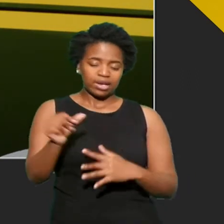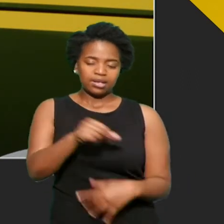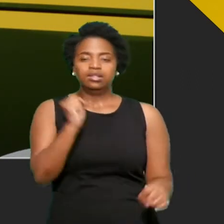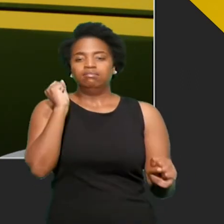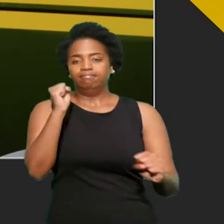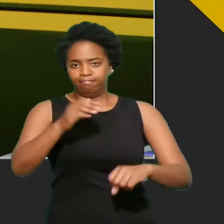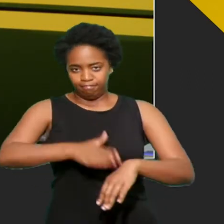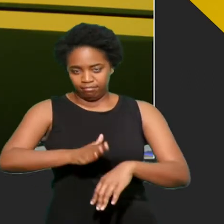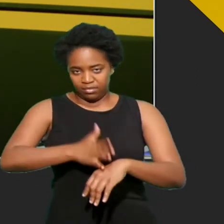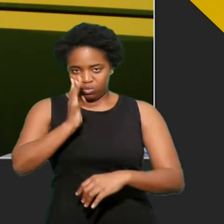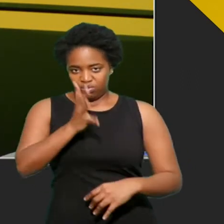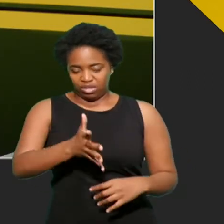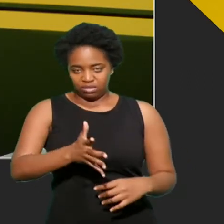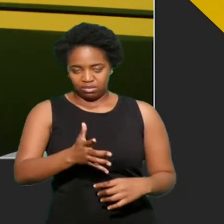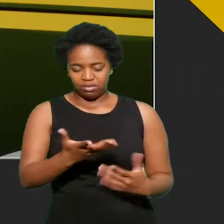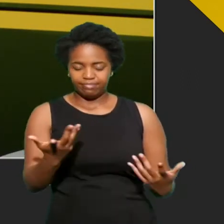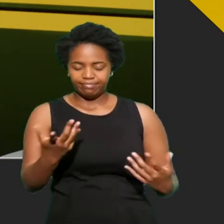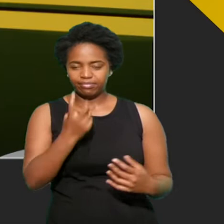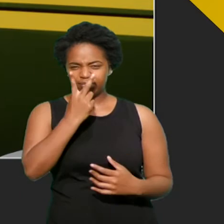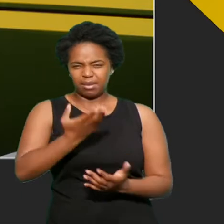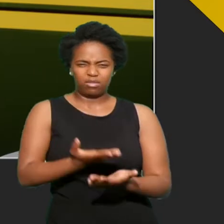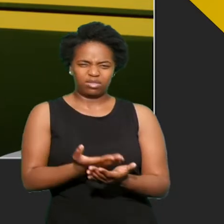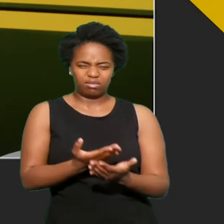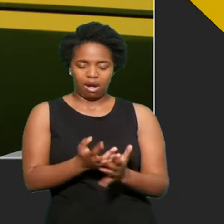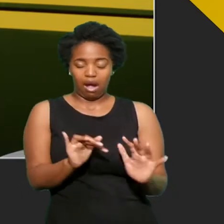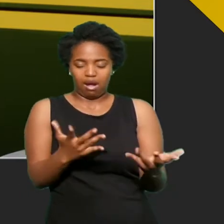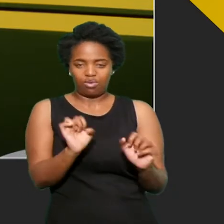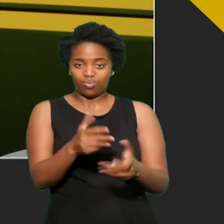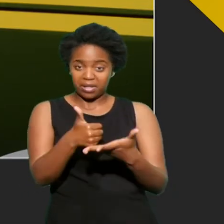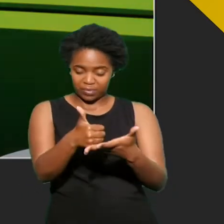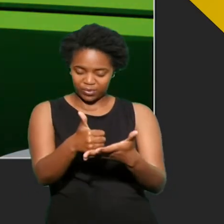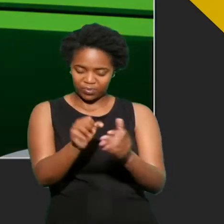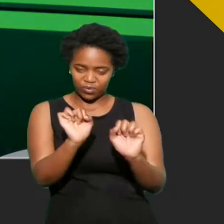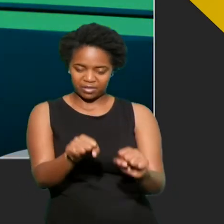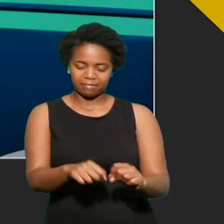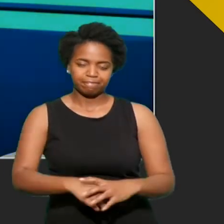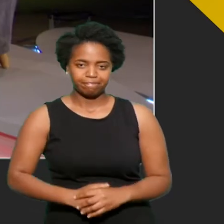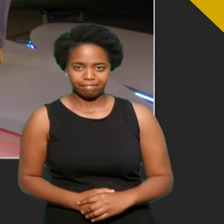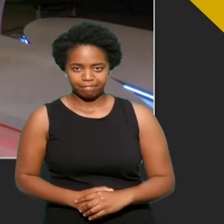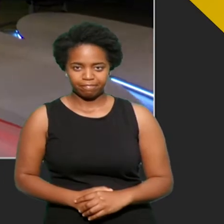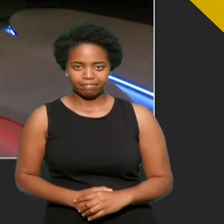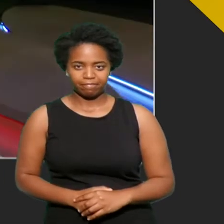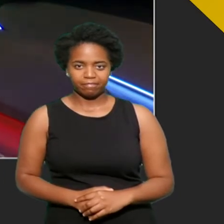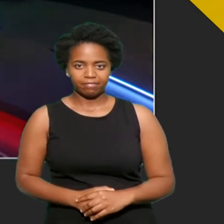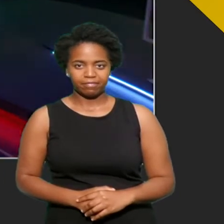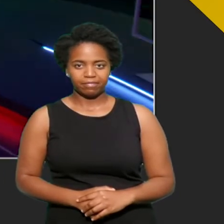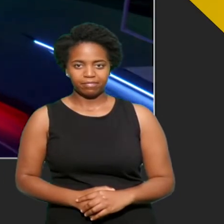Where we continue the conversation and also look into the possibilities of how can we help you to get out of your situation.